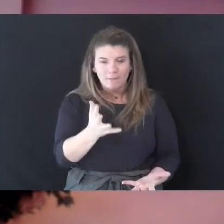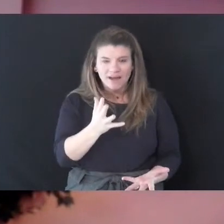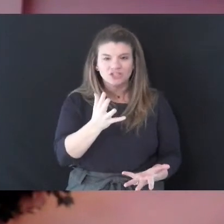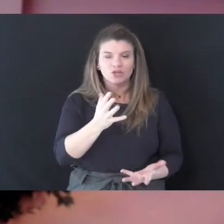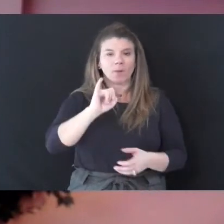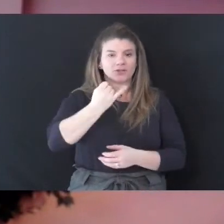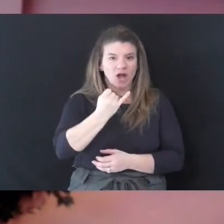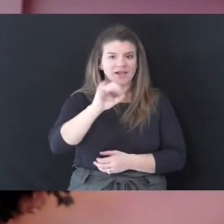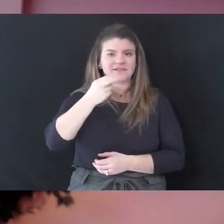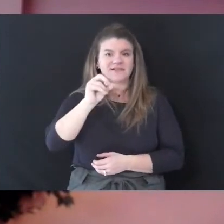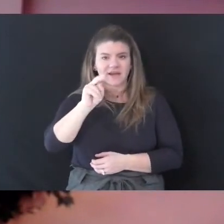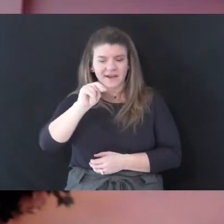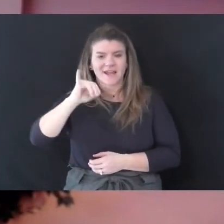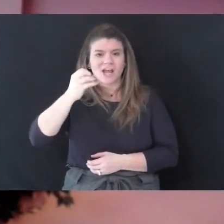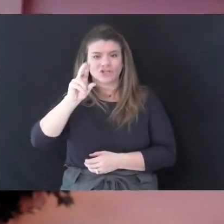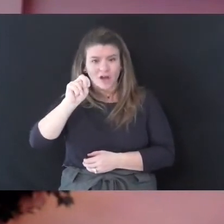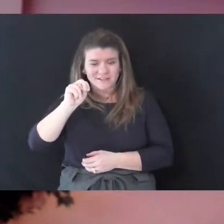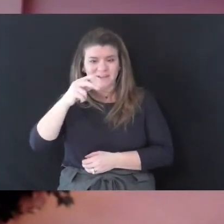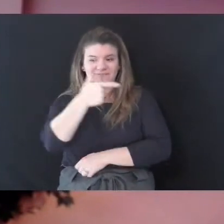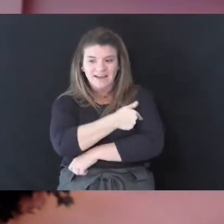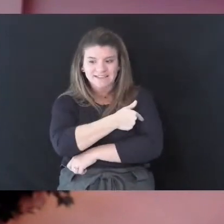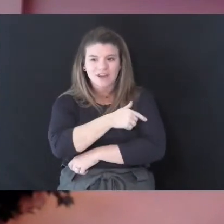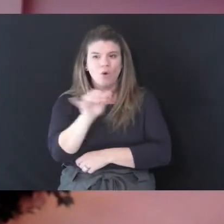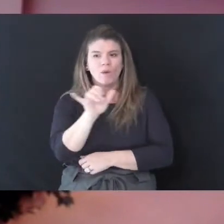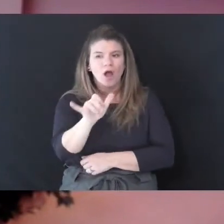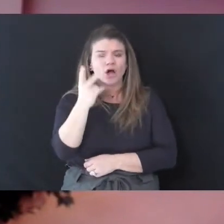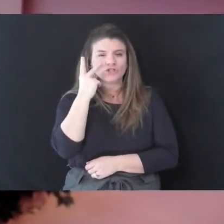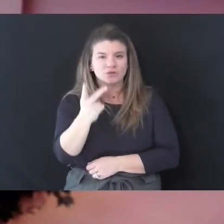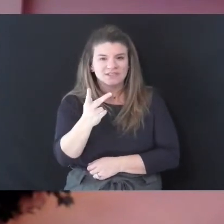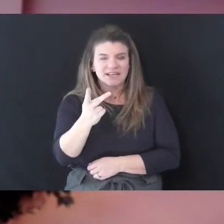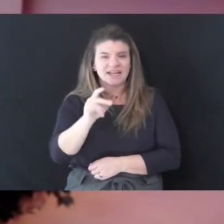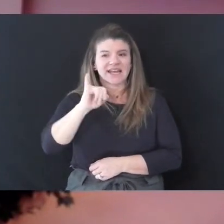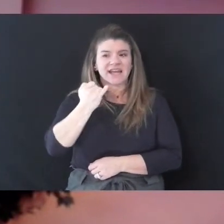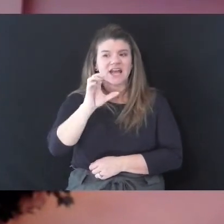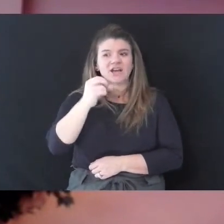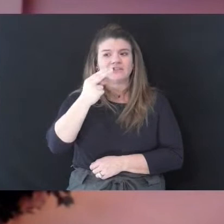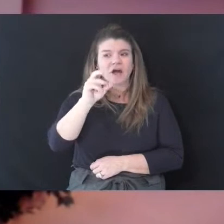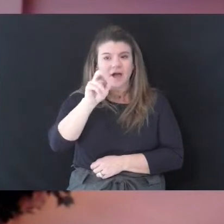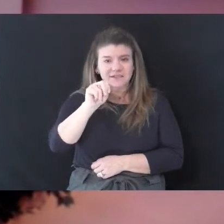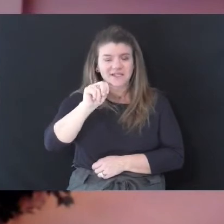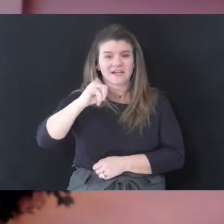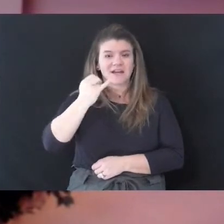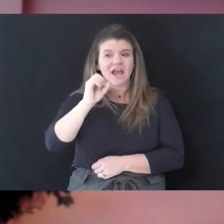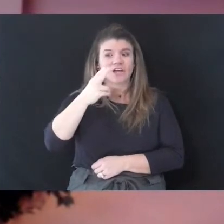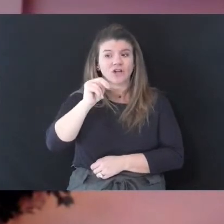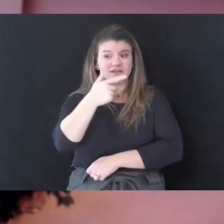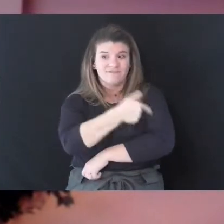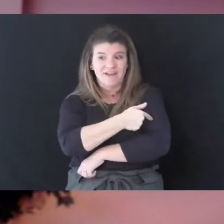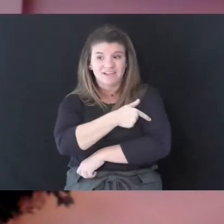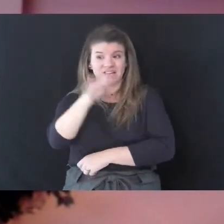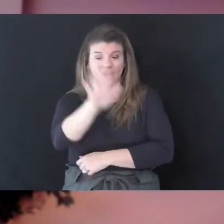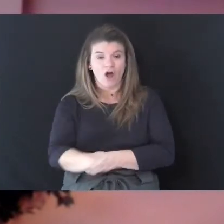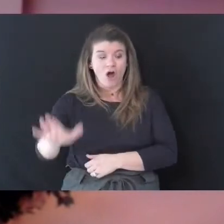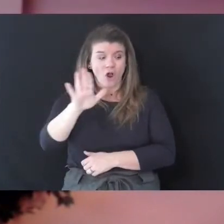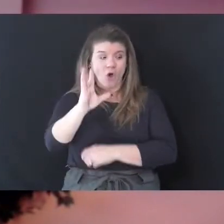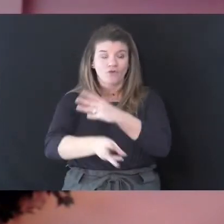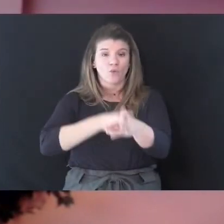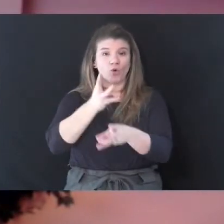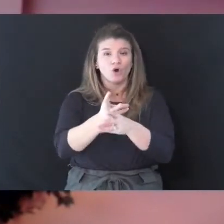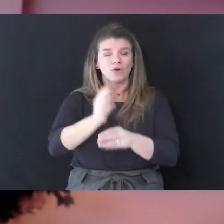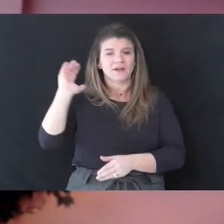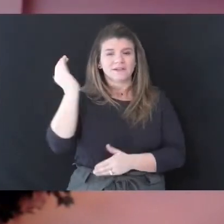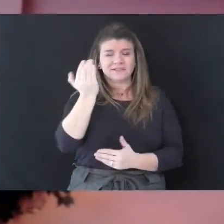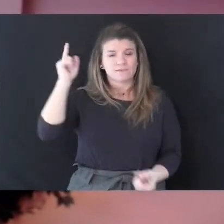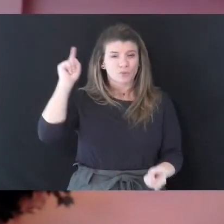Johnson & Johnson vaccine, we also see that the Johnson & Johnson vaccine across the world seems to reduce